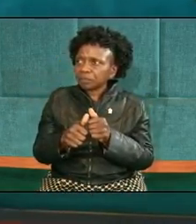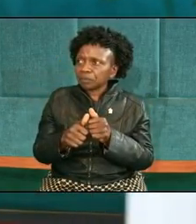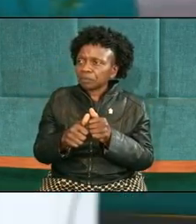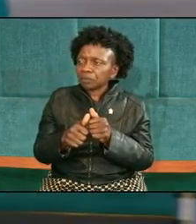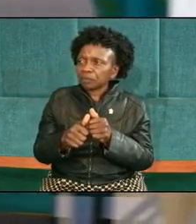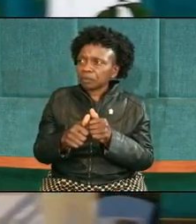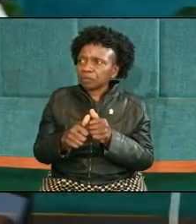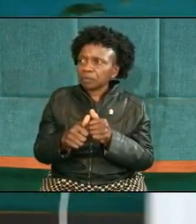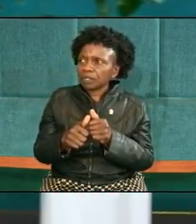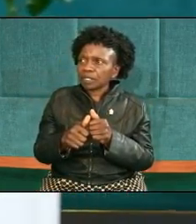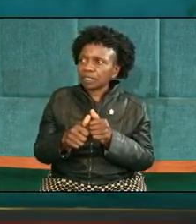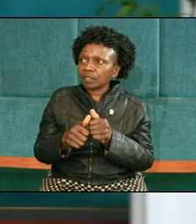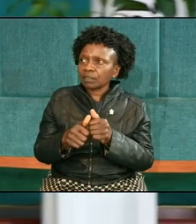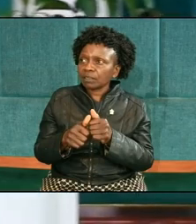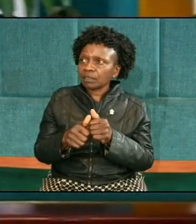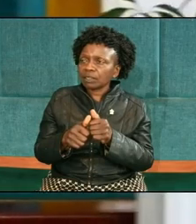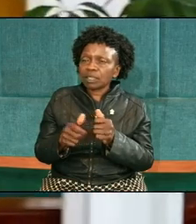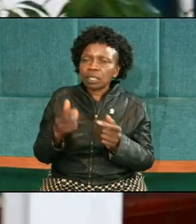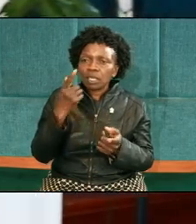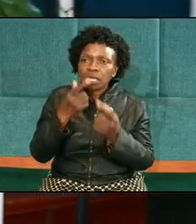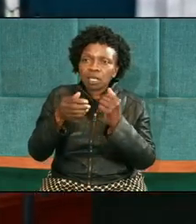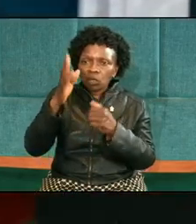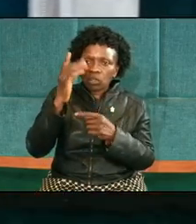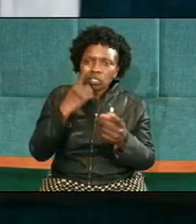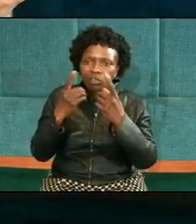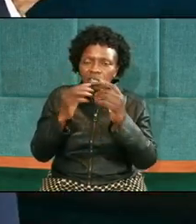Watch me. He and God not talking.